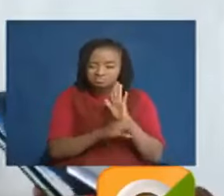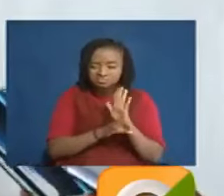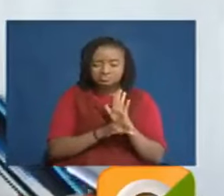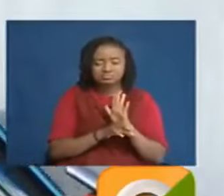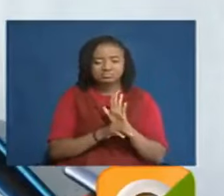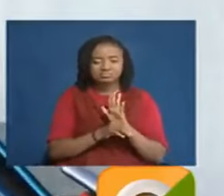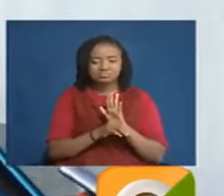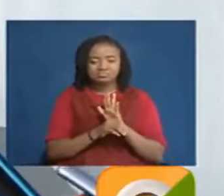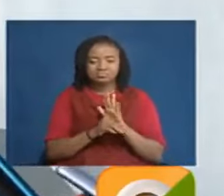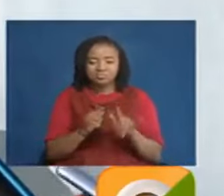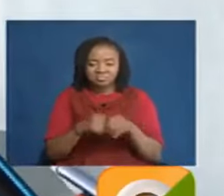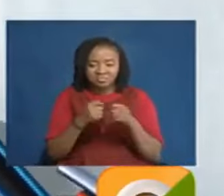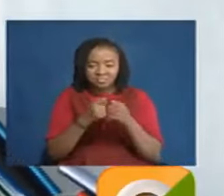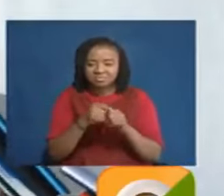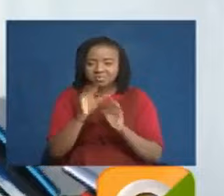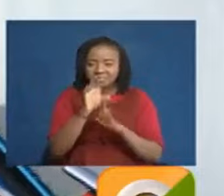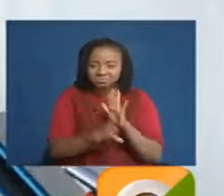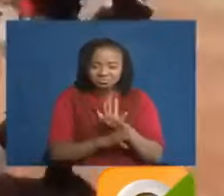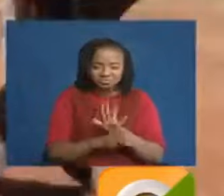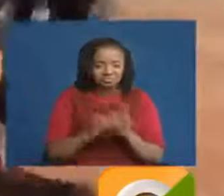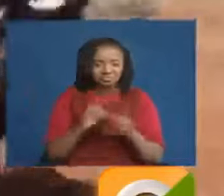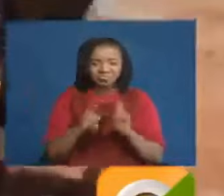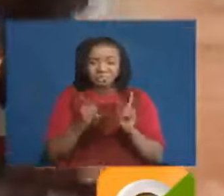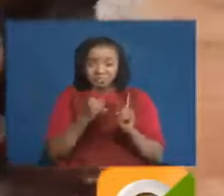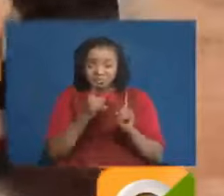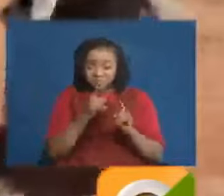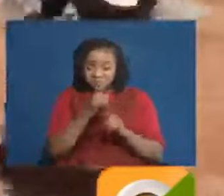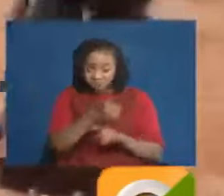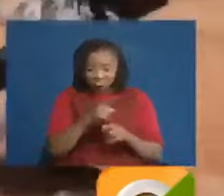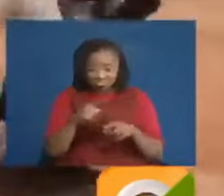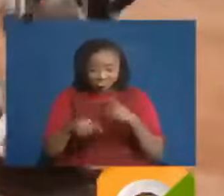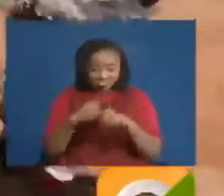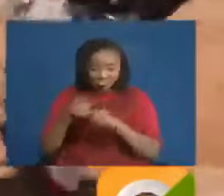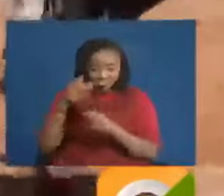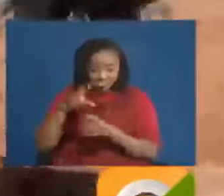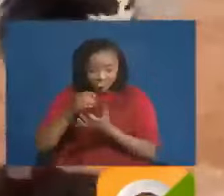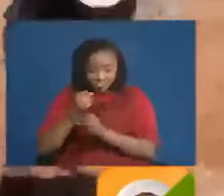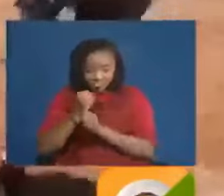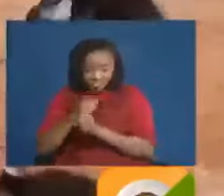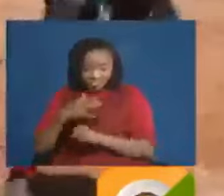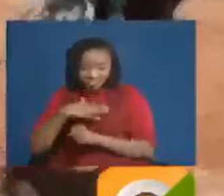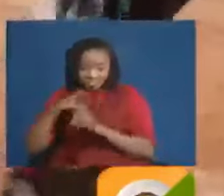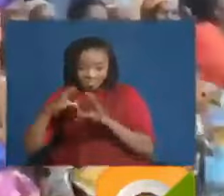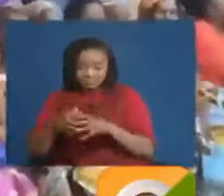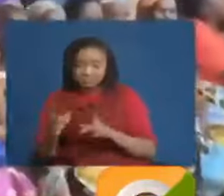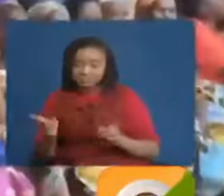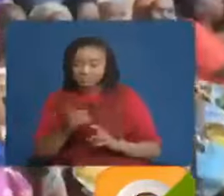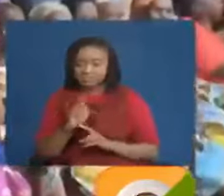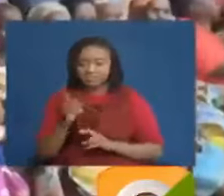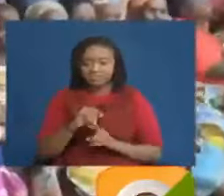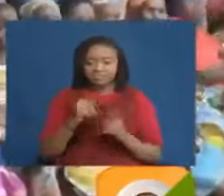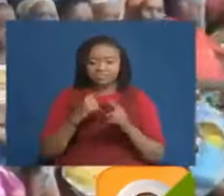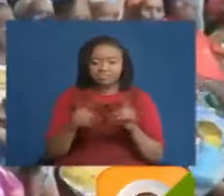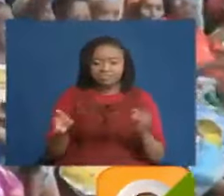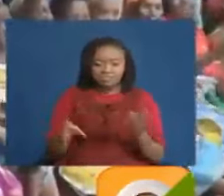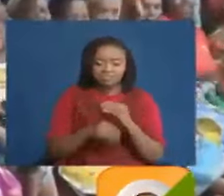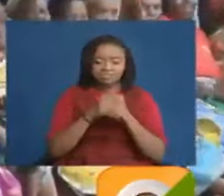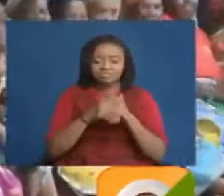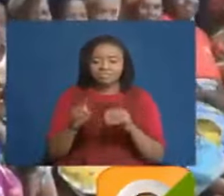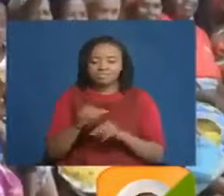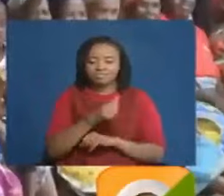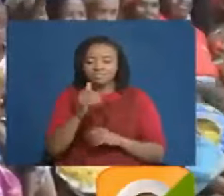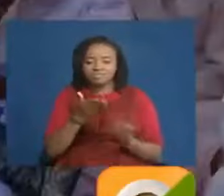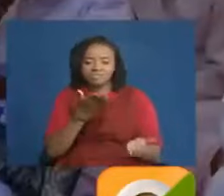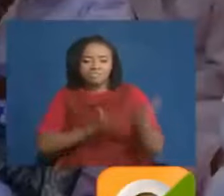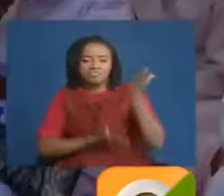then still become a ranking member of this party. The deputy president under siege with the president's personal aide also taking